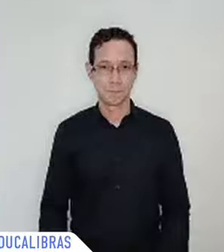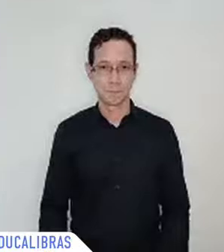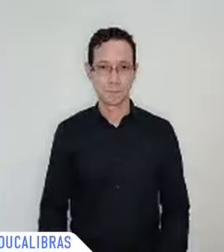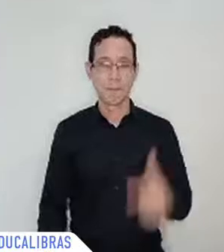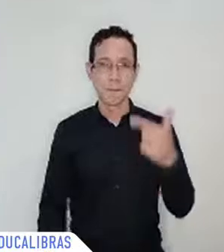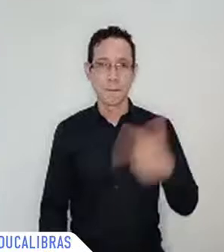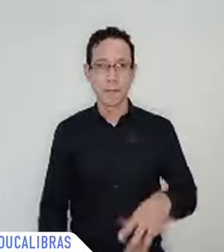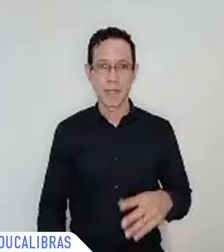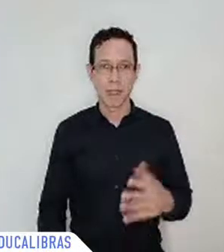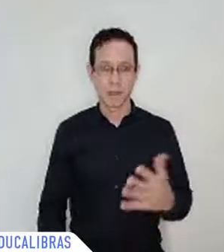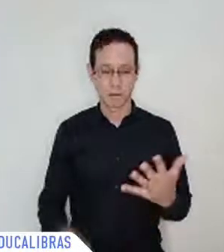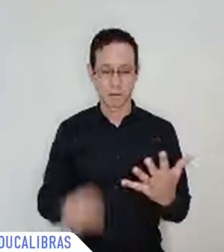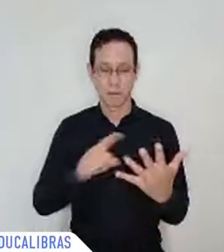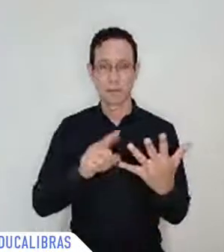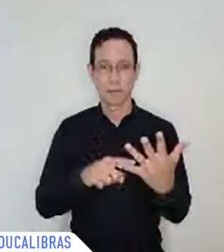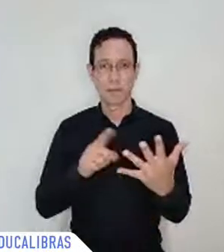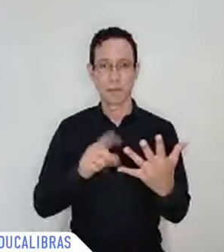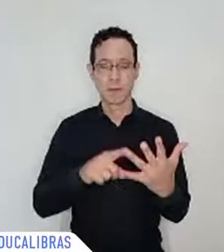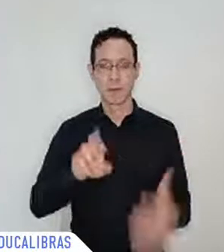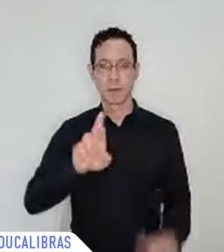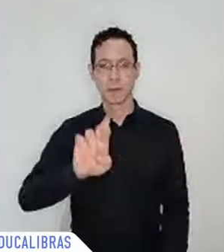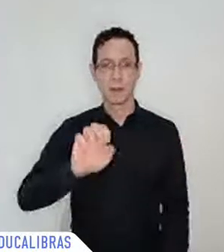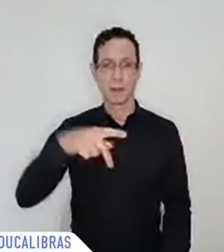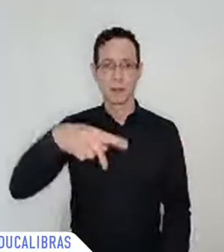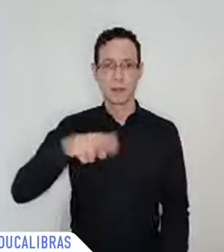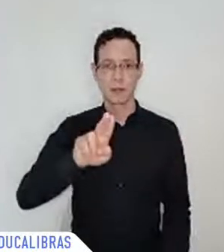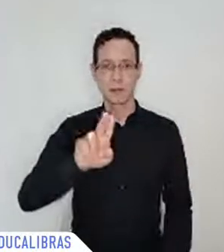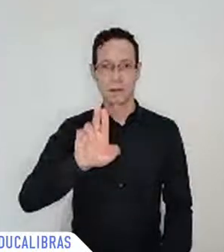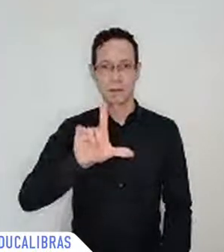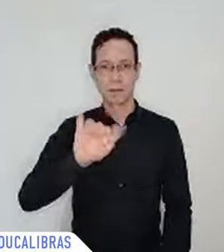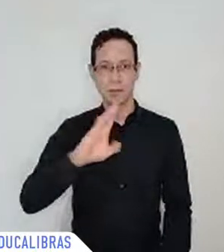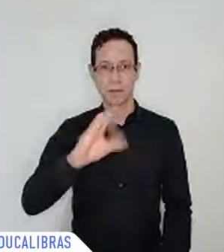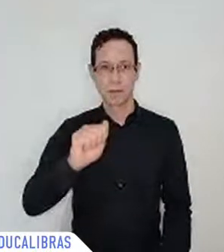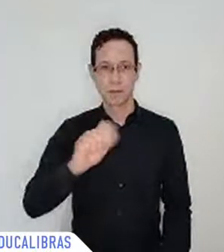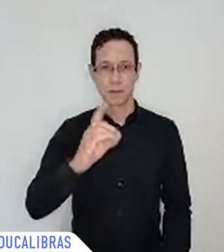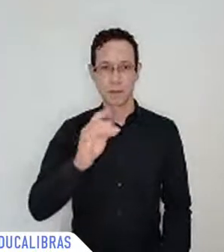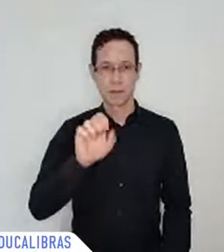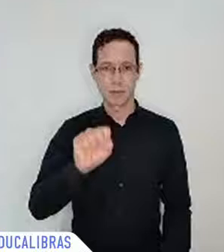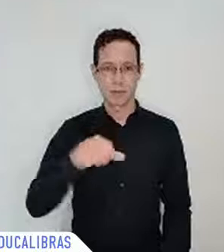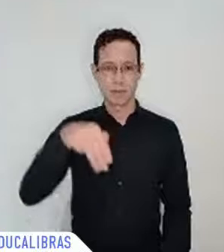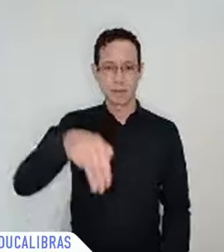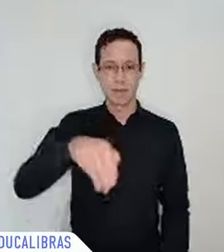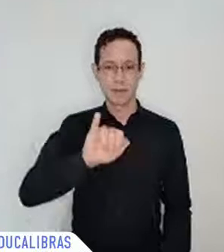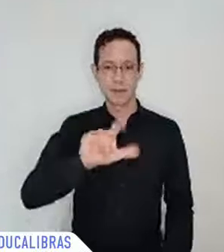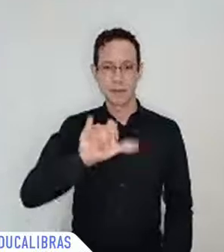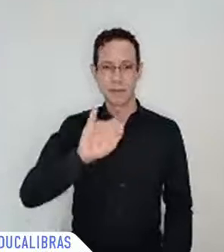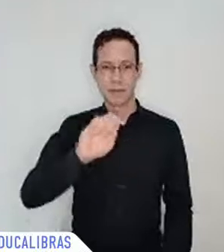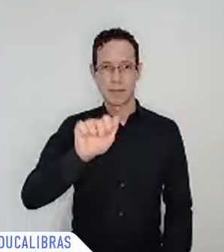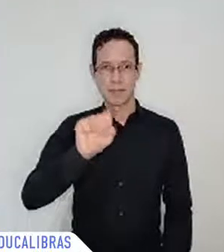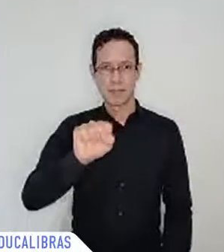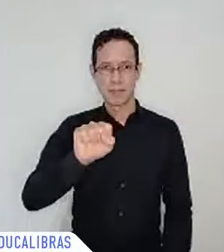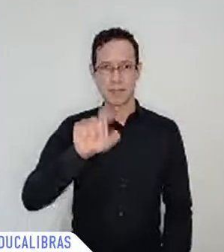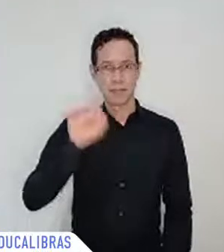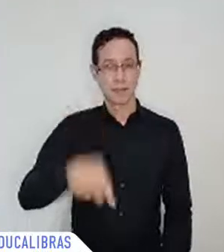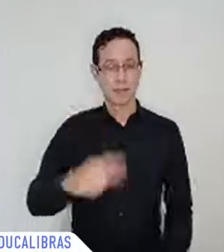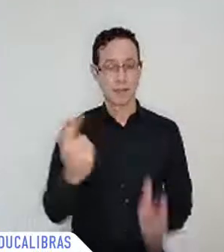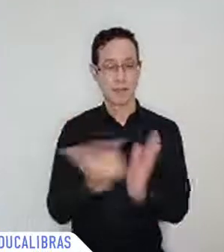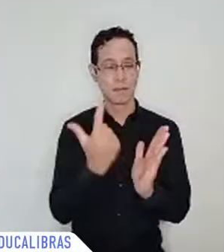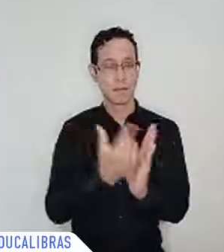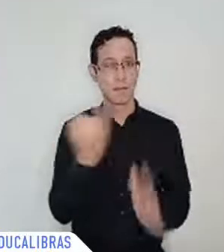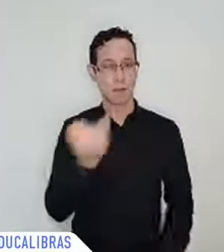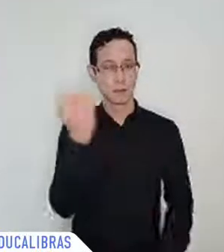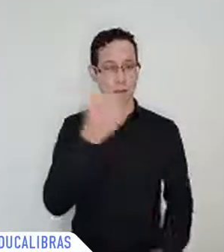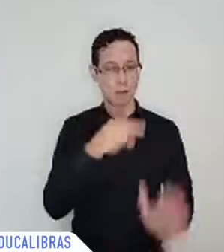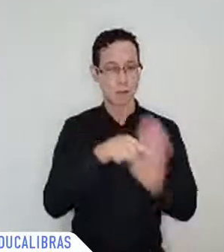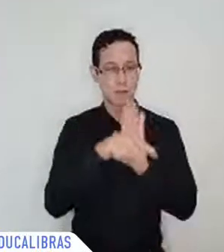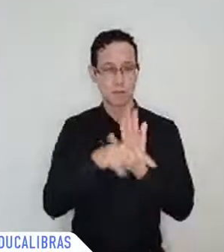very essential for understanding what's happening in Brazil. And where I would like to talk about the Republic of the Militia.